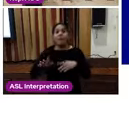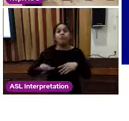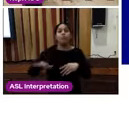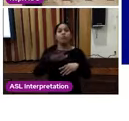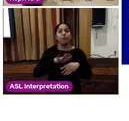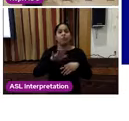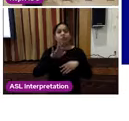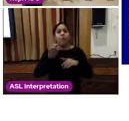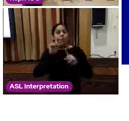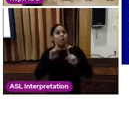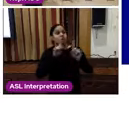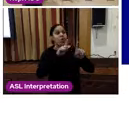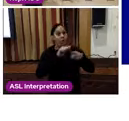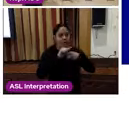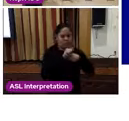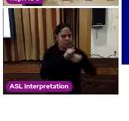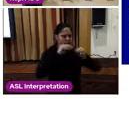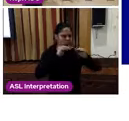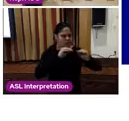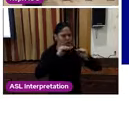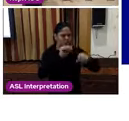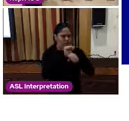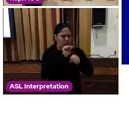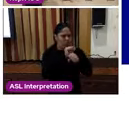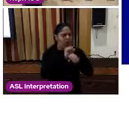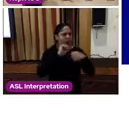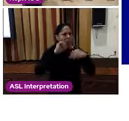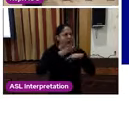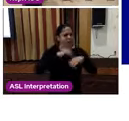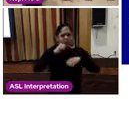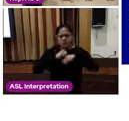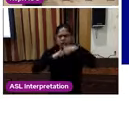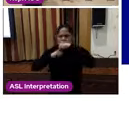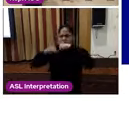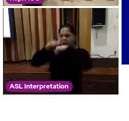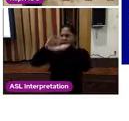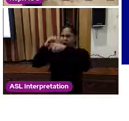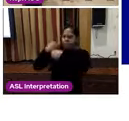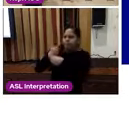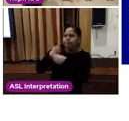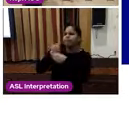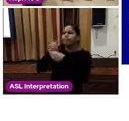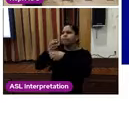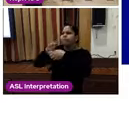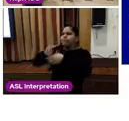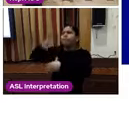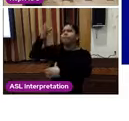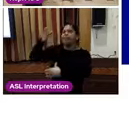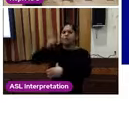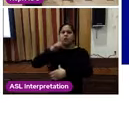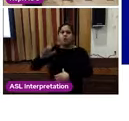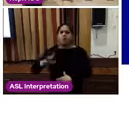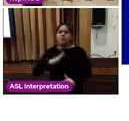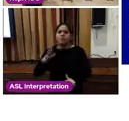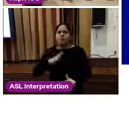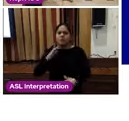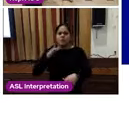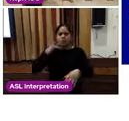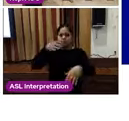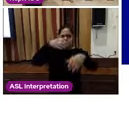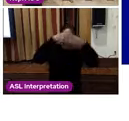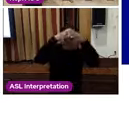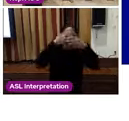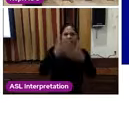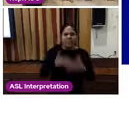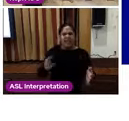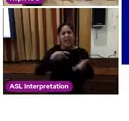getting trained in jobs, in construction, and also really sophisticated techniques, because we're not just talking about putting,